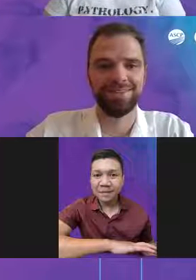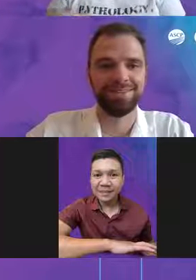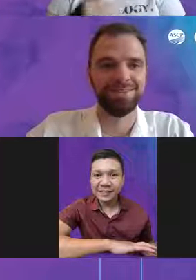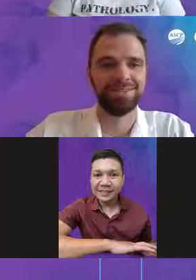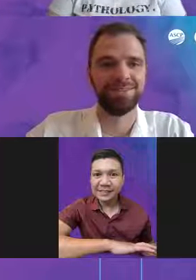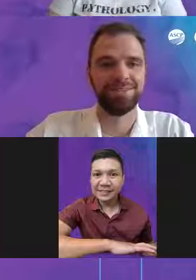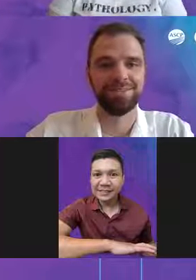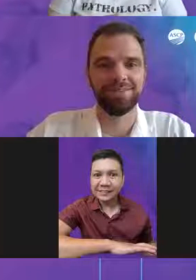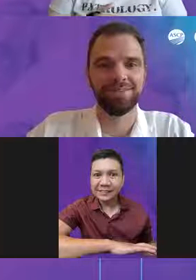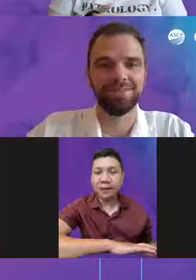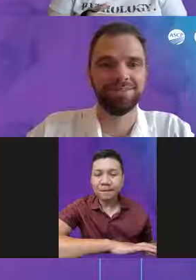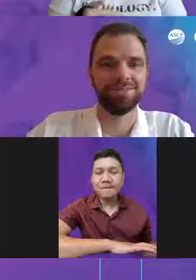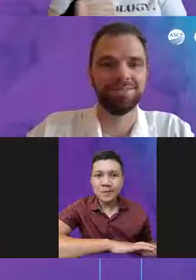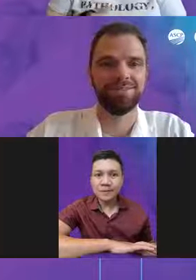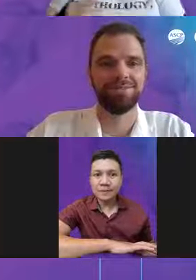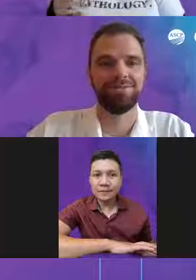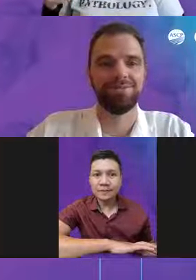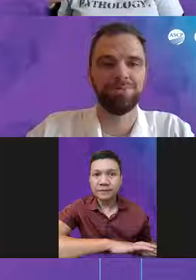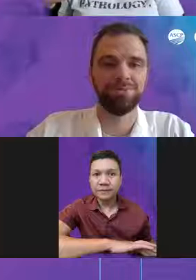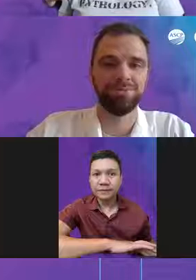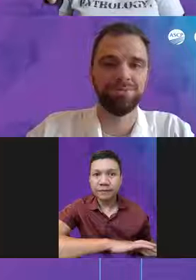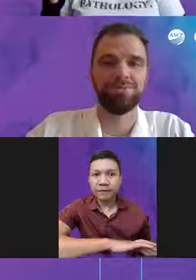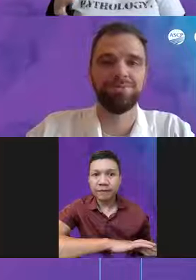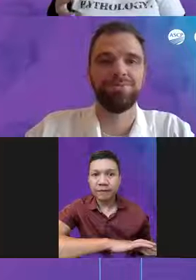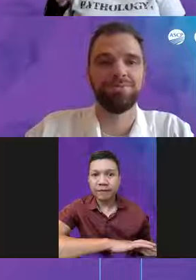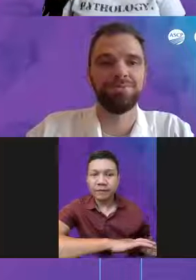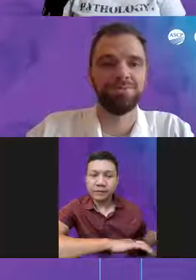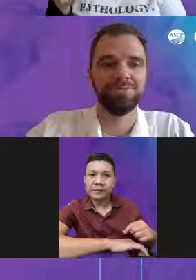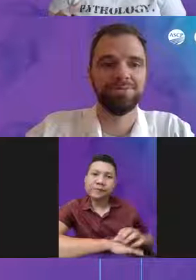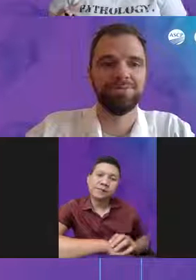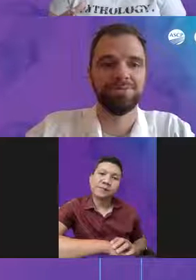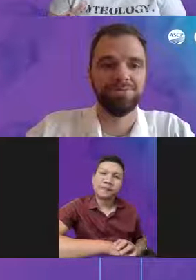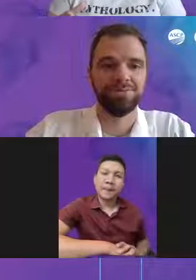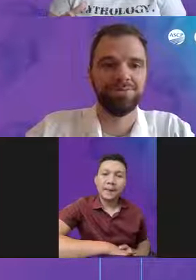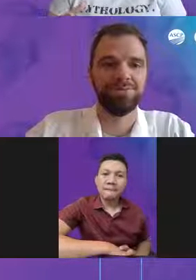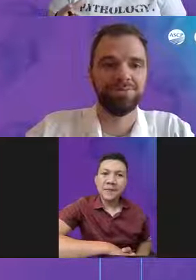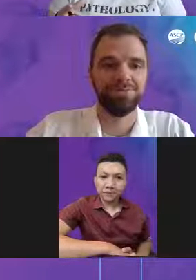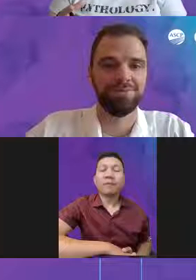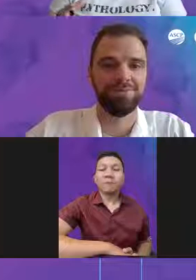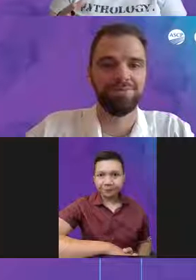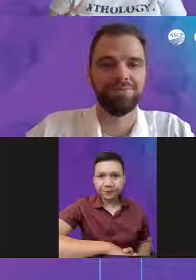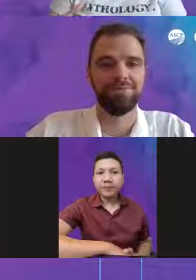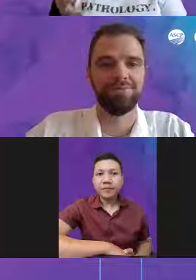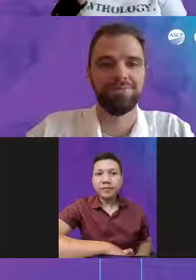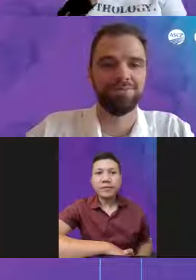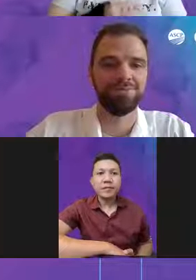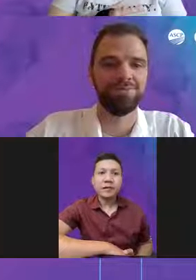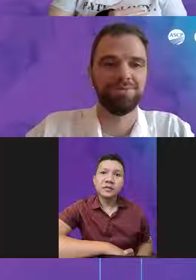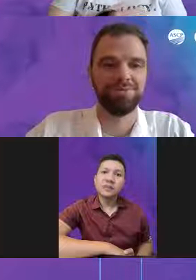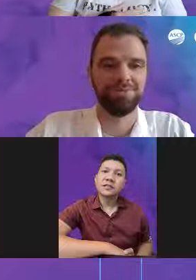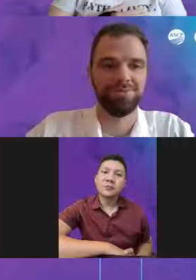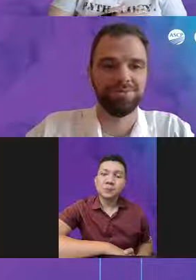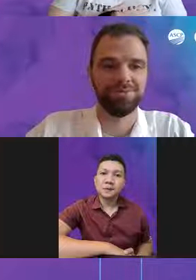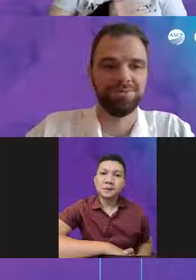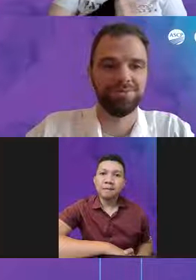talking about the stain and that something that is basophilic is going